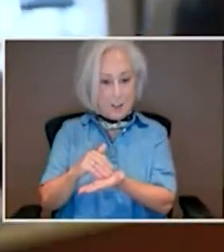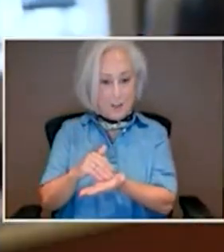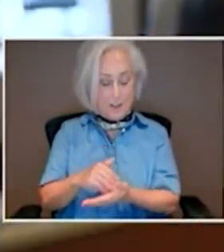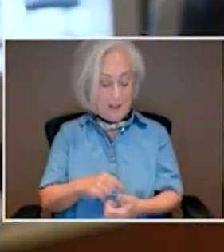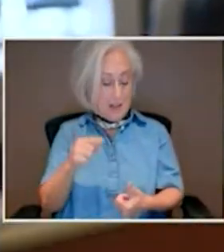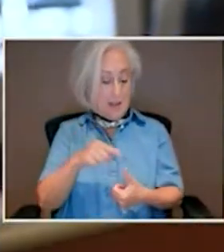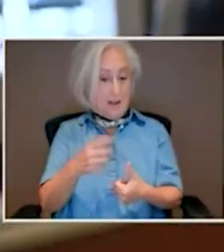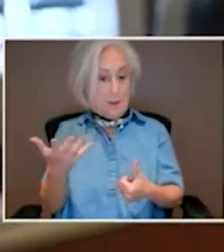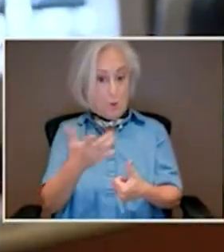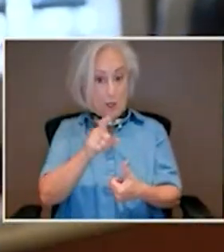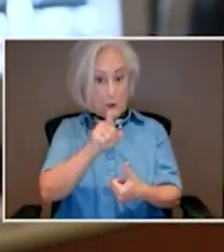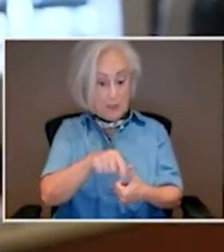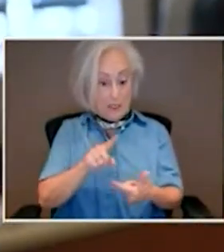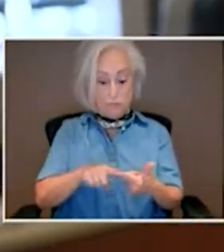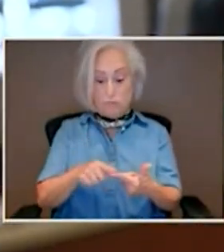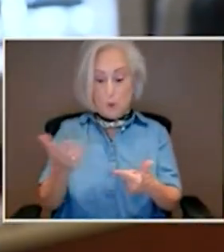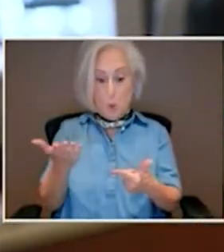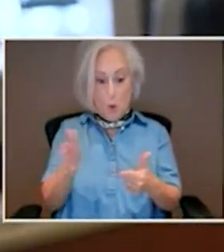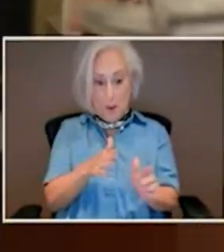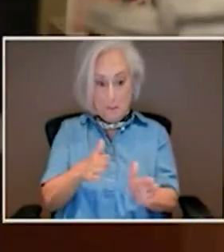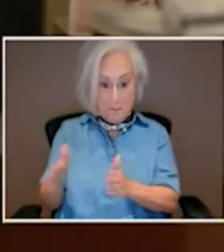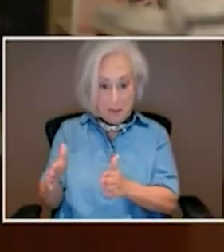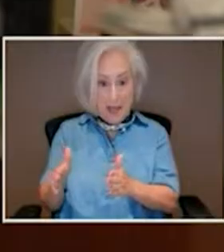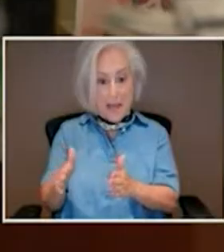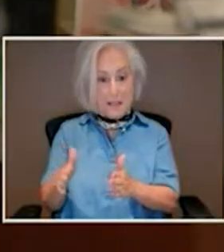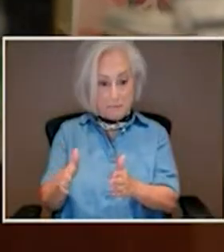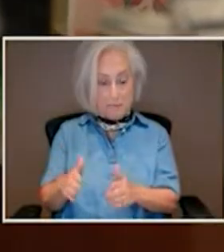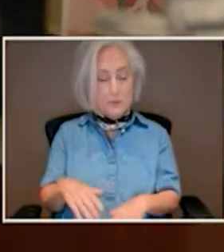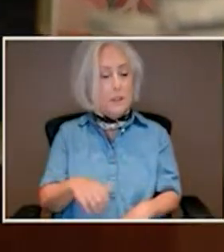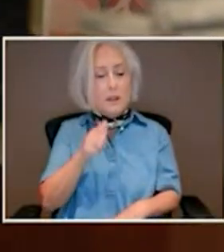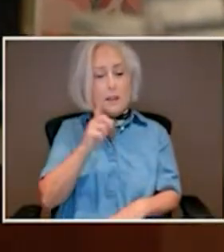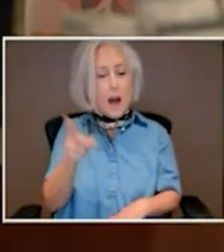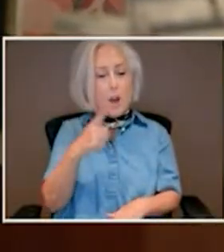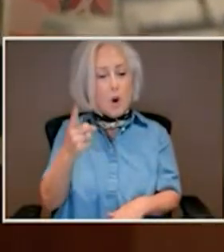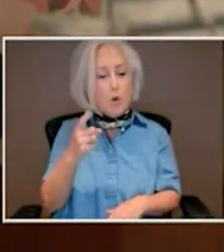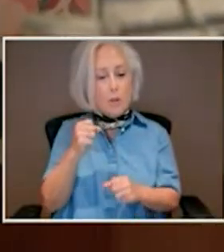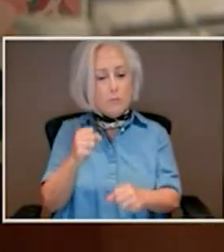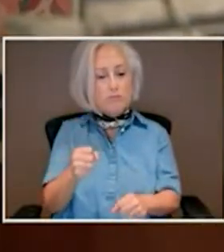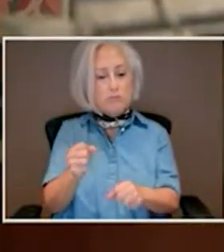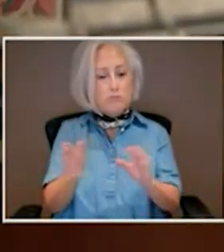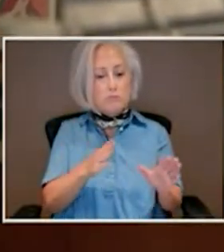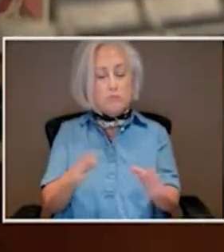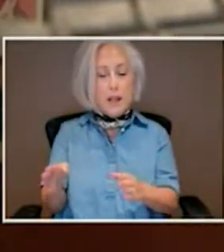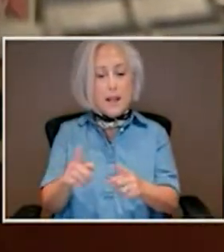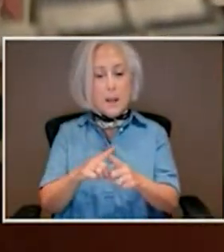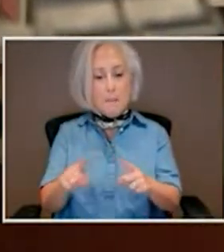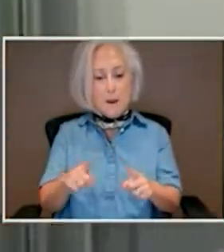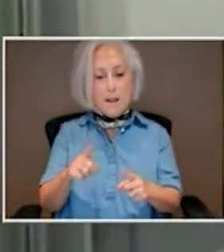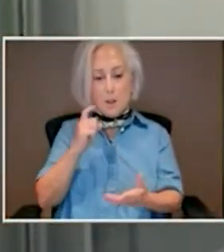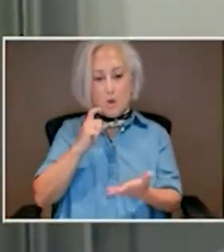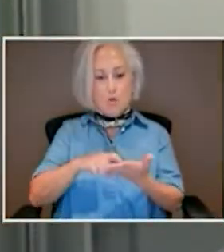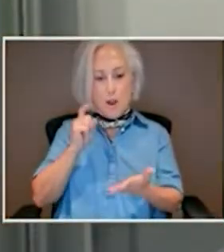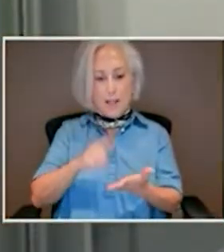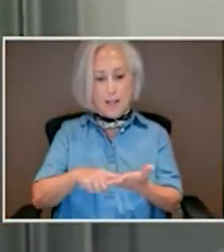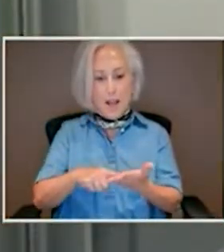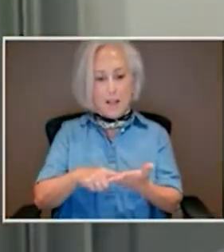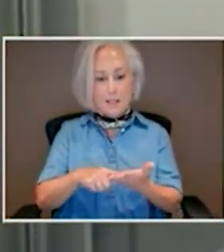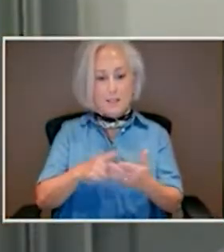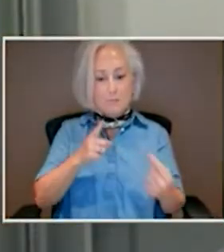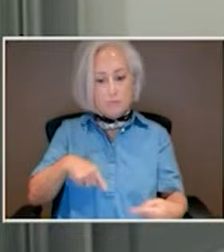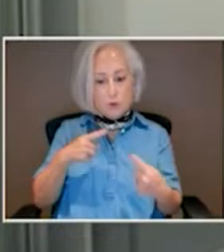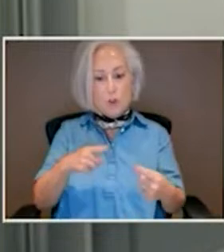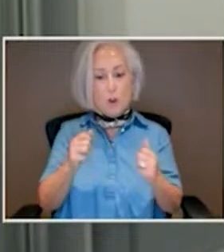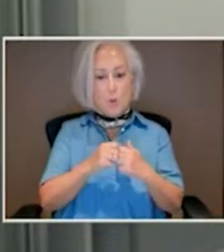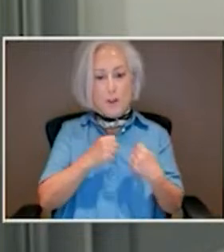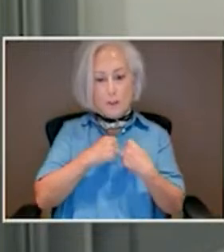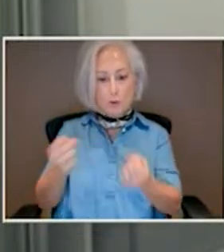going to do. And not just a firm medical plan, a plan that recognizes the travel burden for Ashley. It is us as the